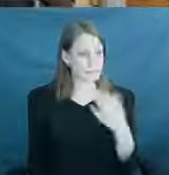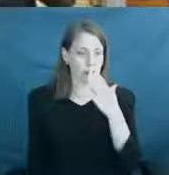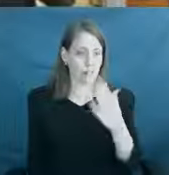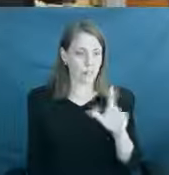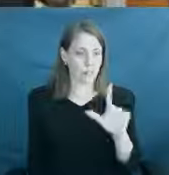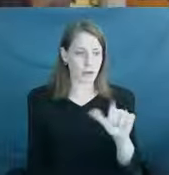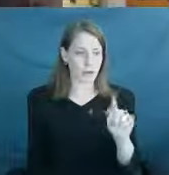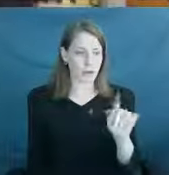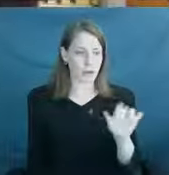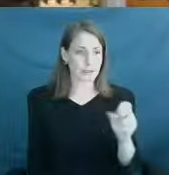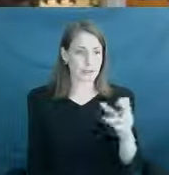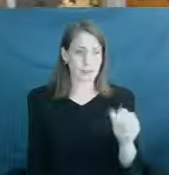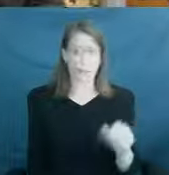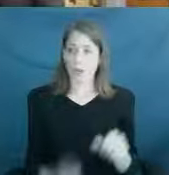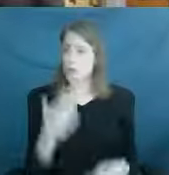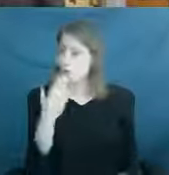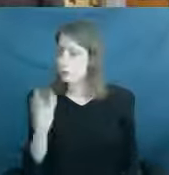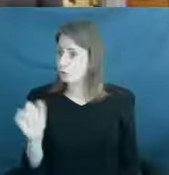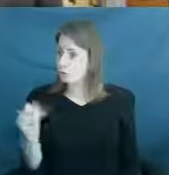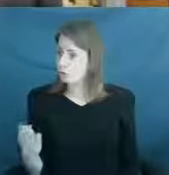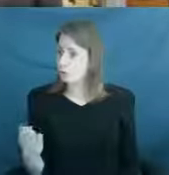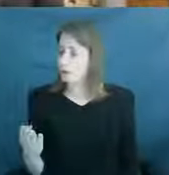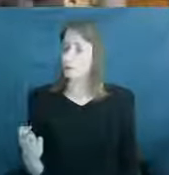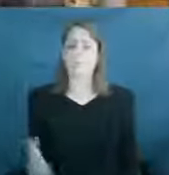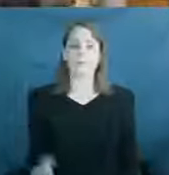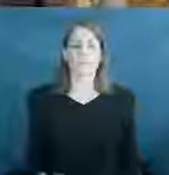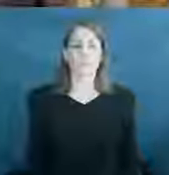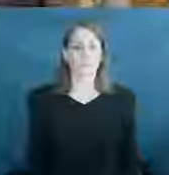and everyone can have a view. Okay, everyone can have a view.